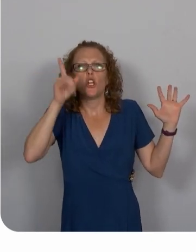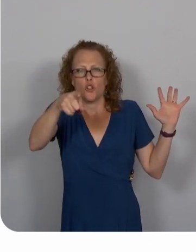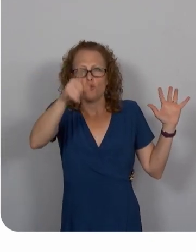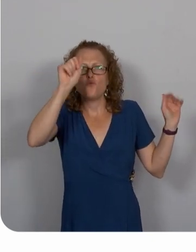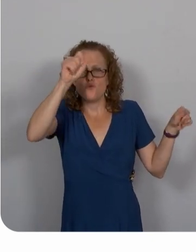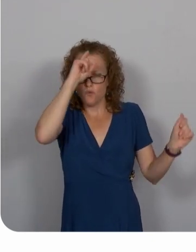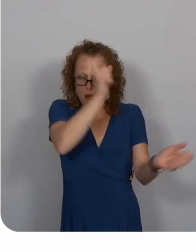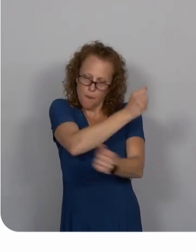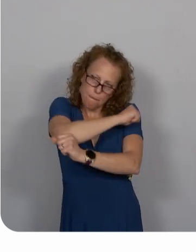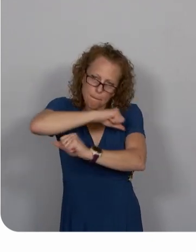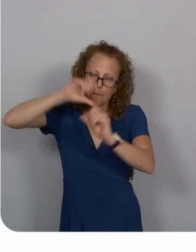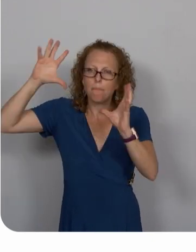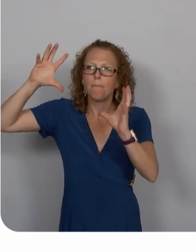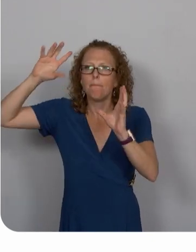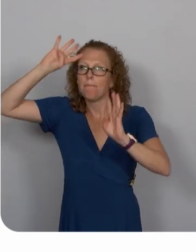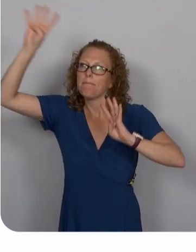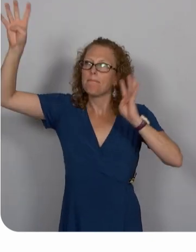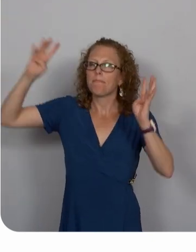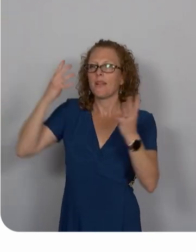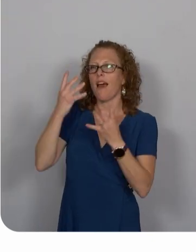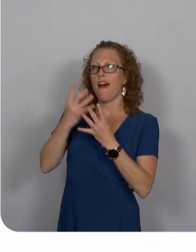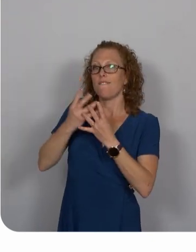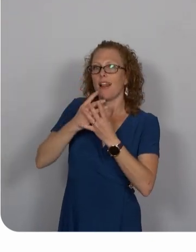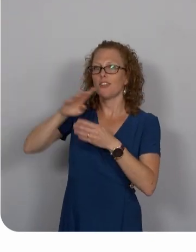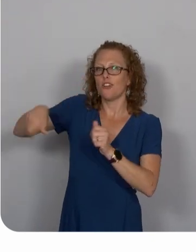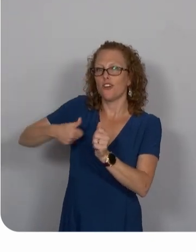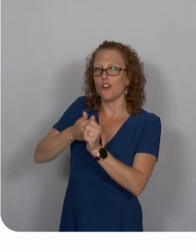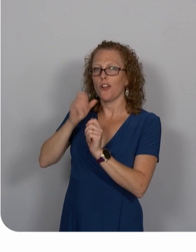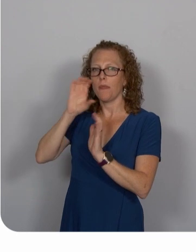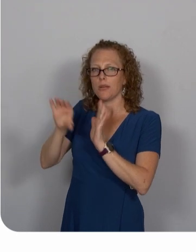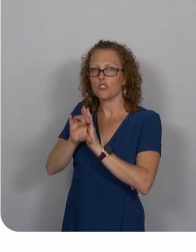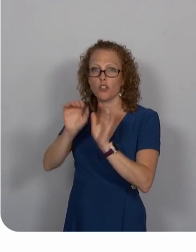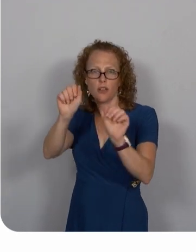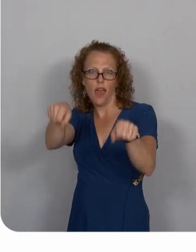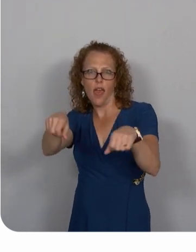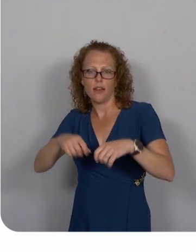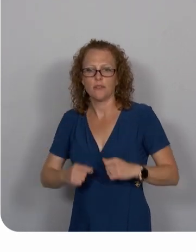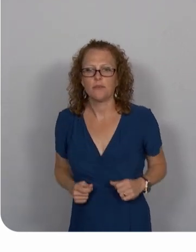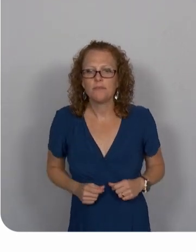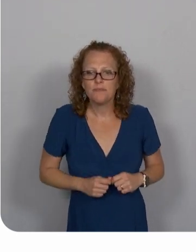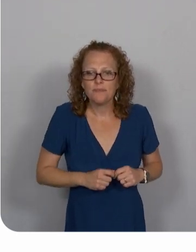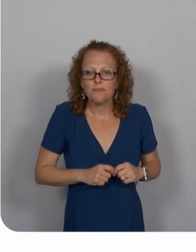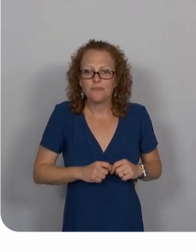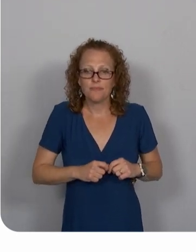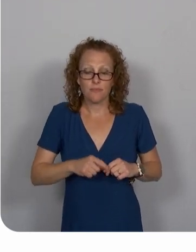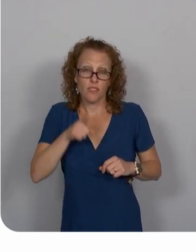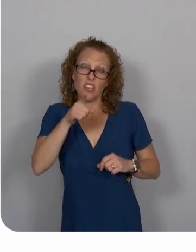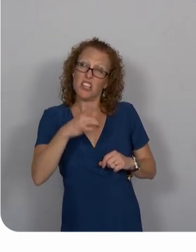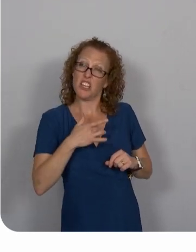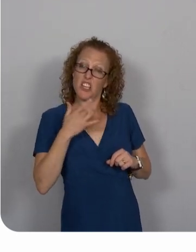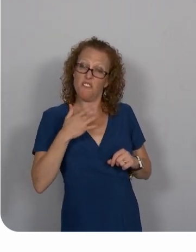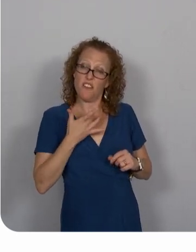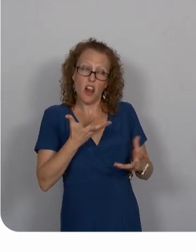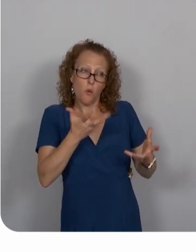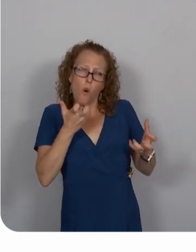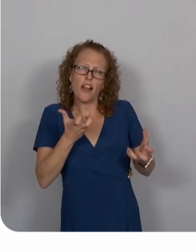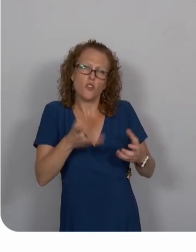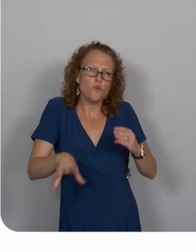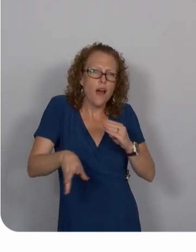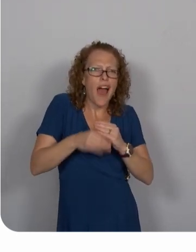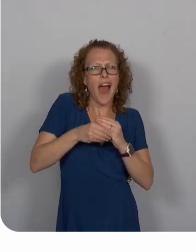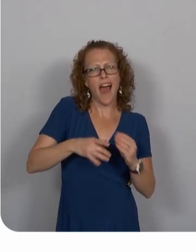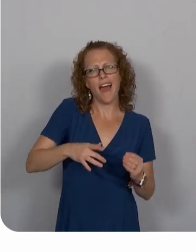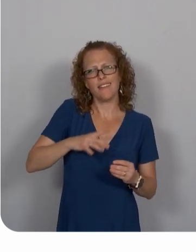reimagine or create any filter that you can think of. So if you feel like infusing, you know, a